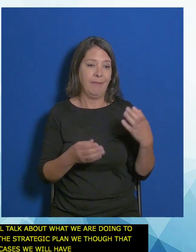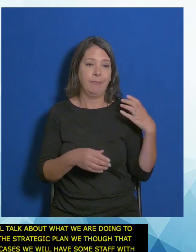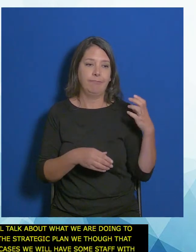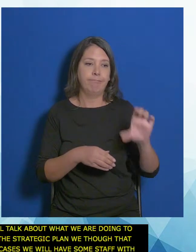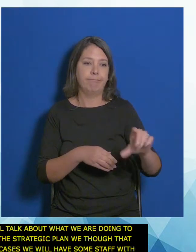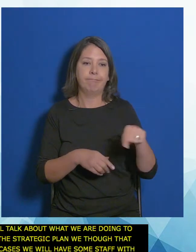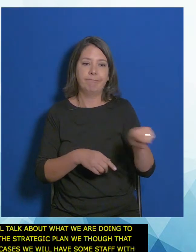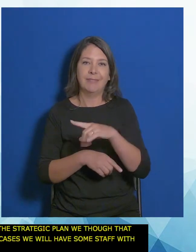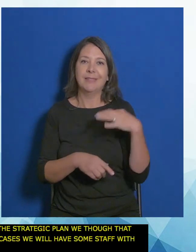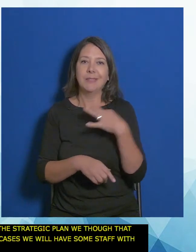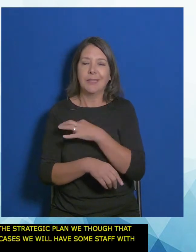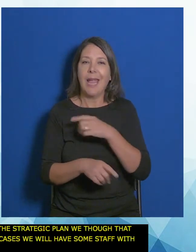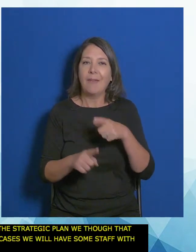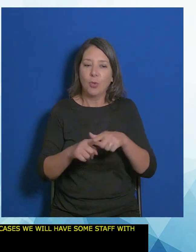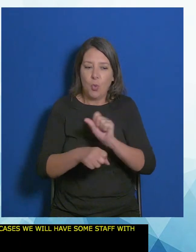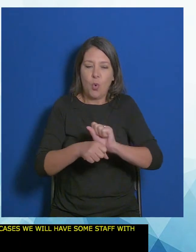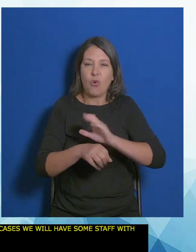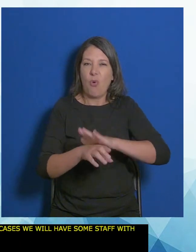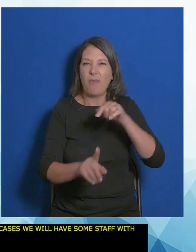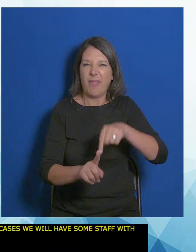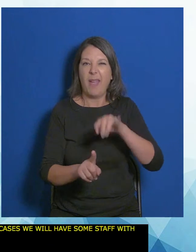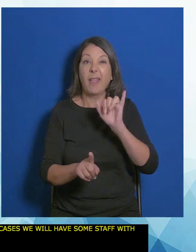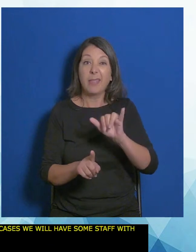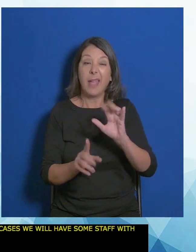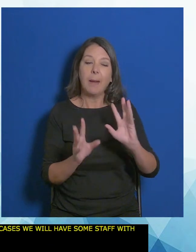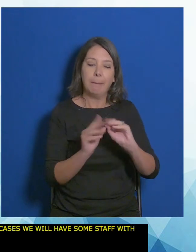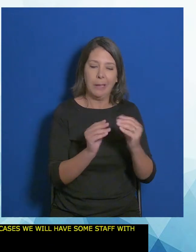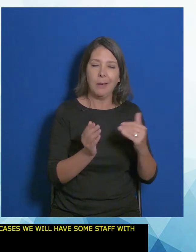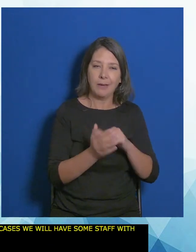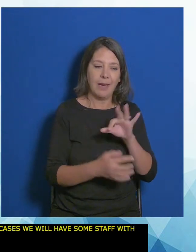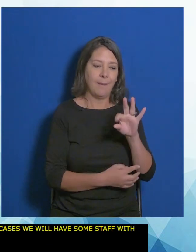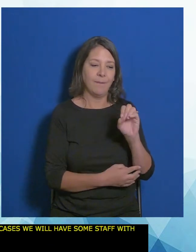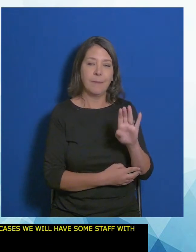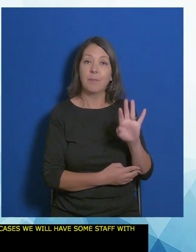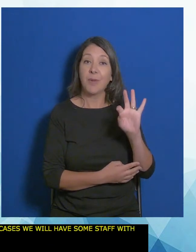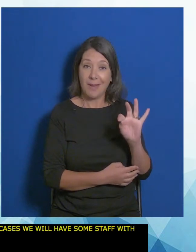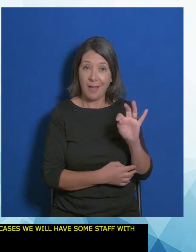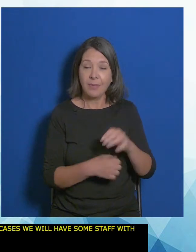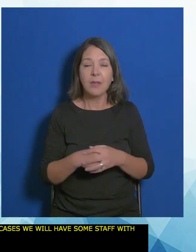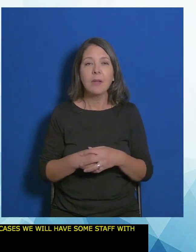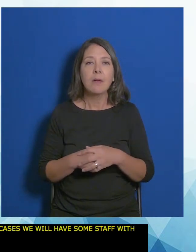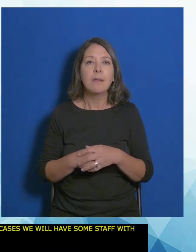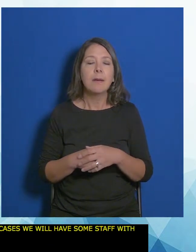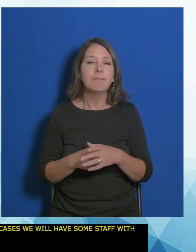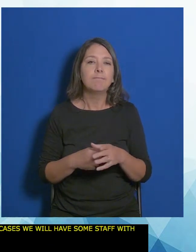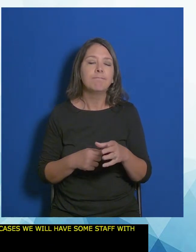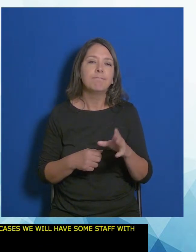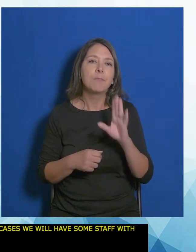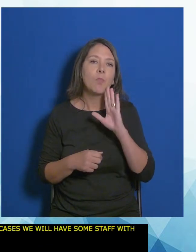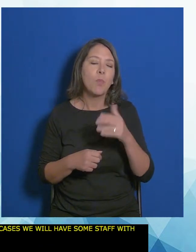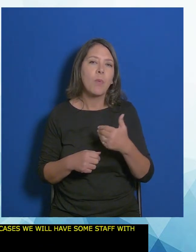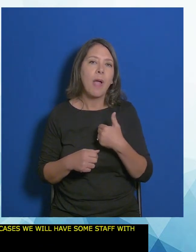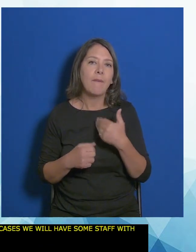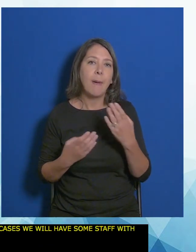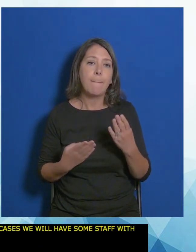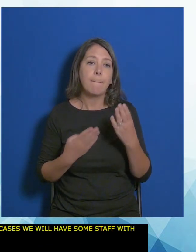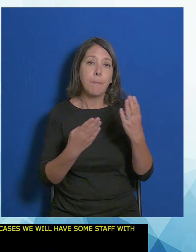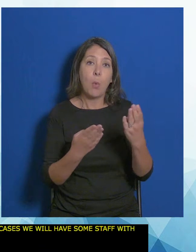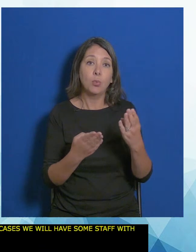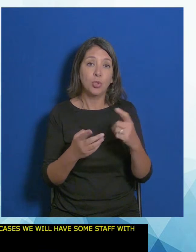So that's February 9th. We'll have to have a motion we might as well have a motion now to approve